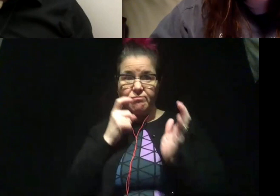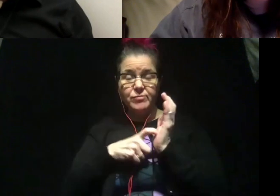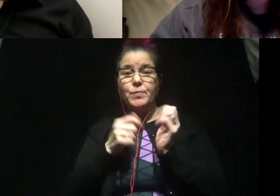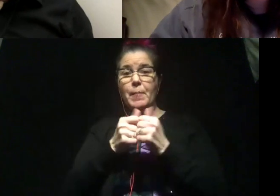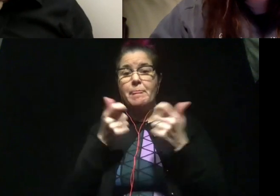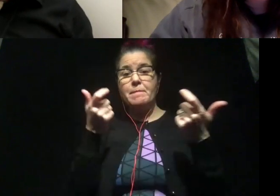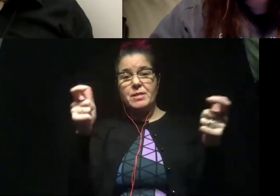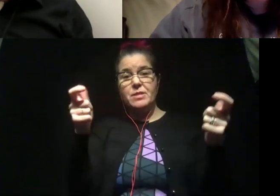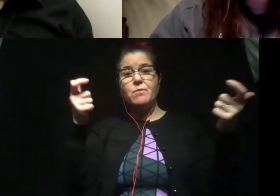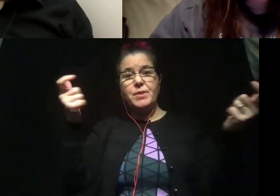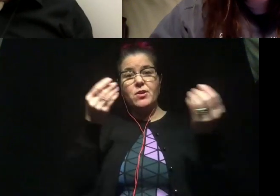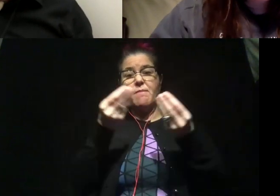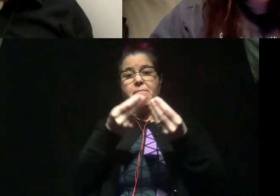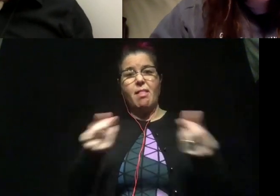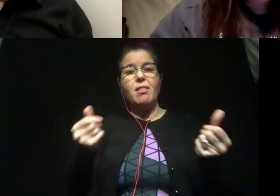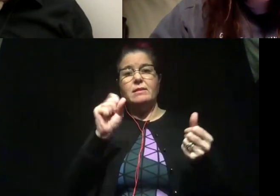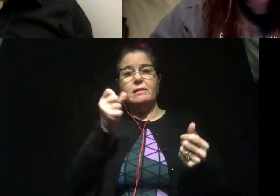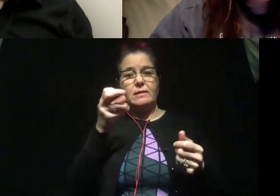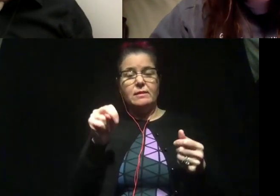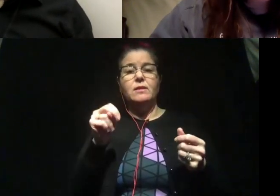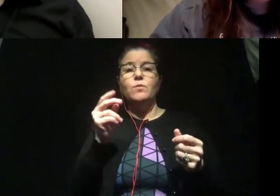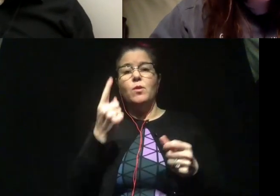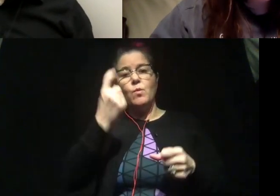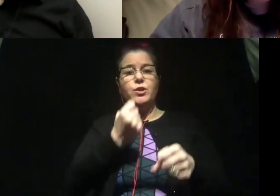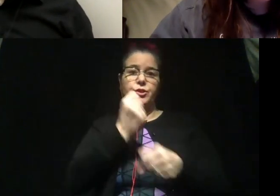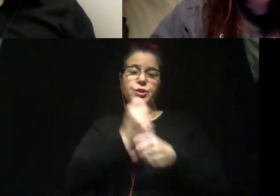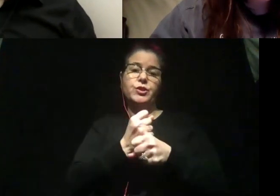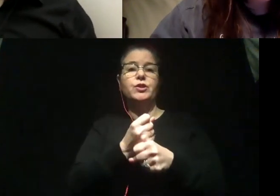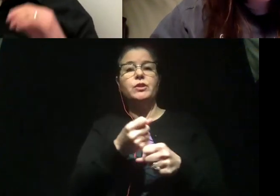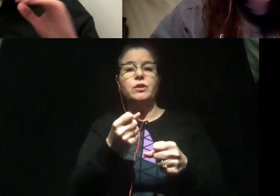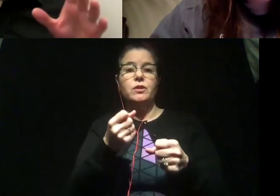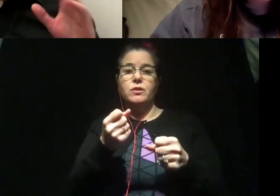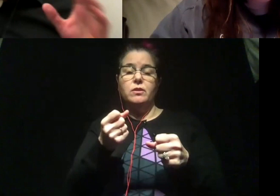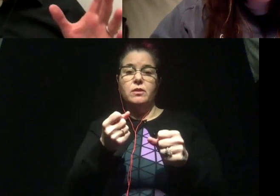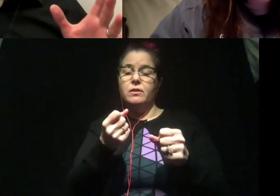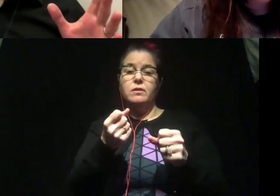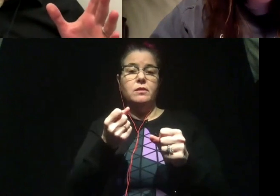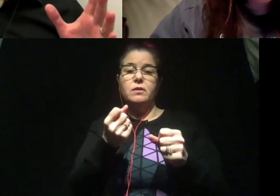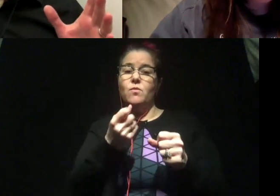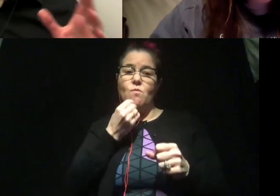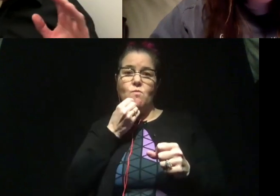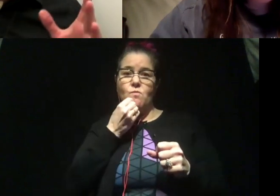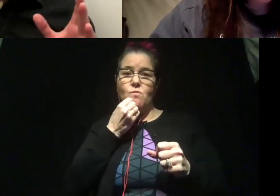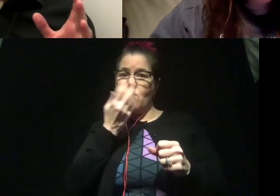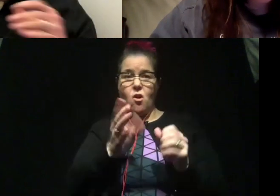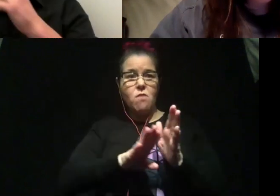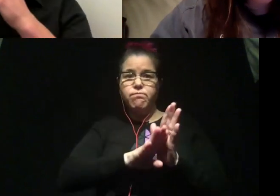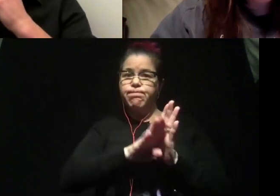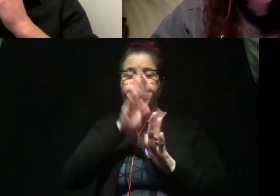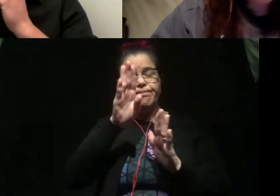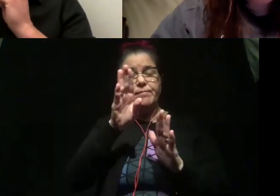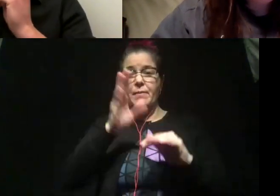bigger and bigger melt seasons in Greenland. So we'll get years when it just gets way, way warmer during the summer than it ever did